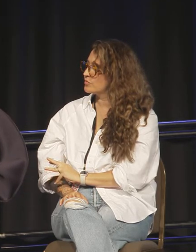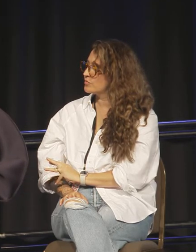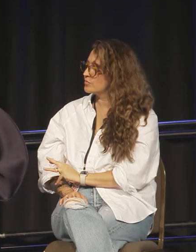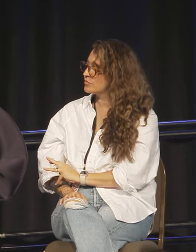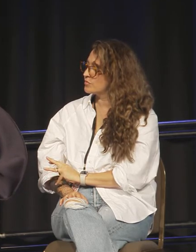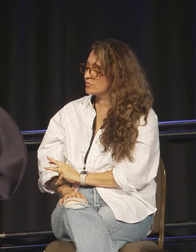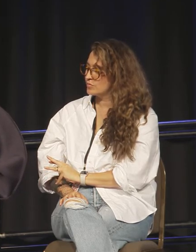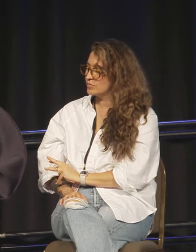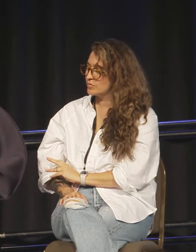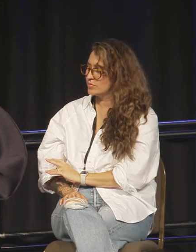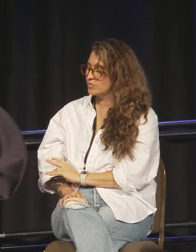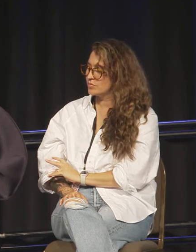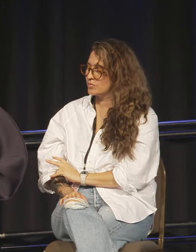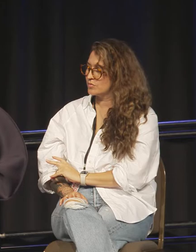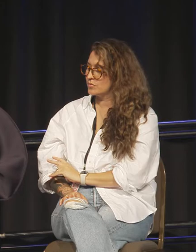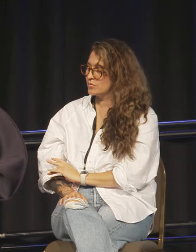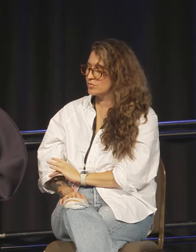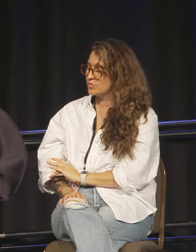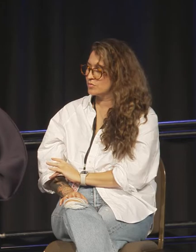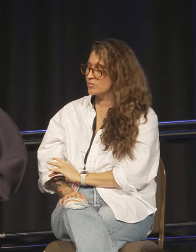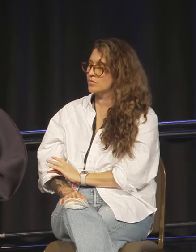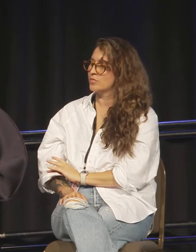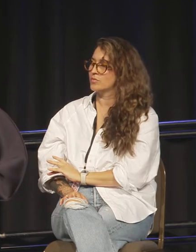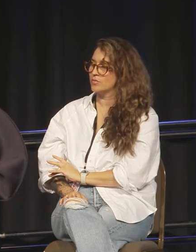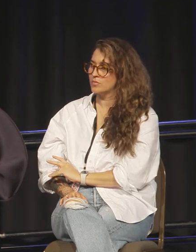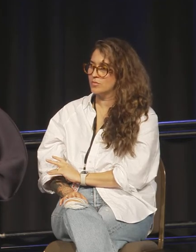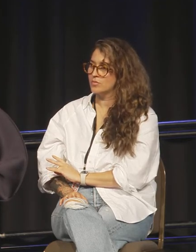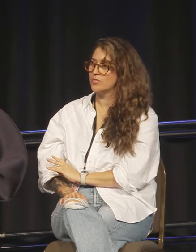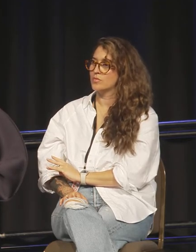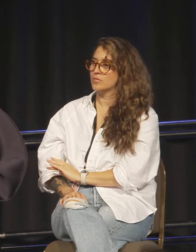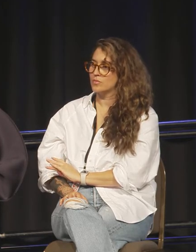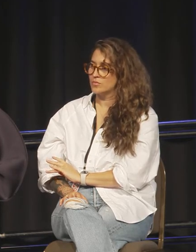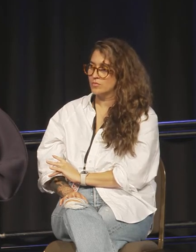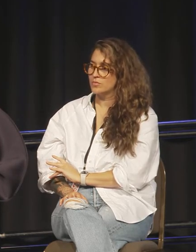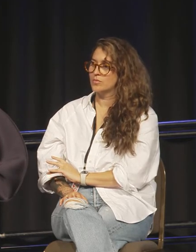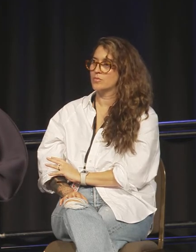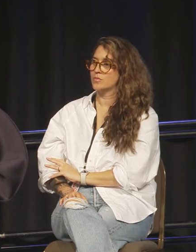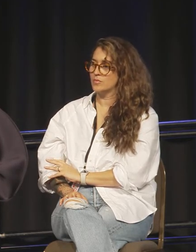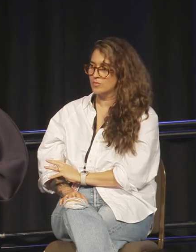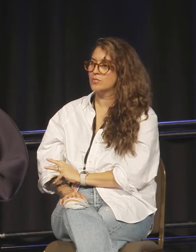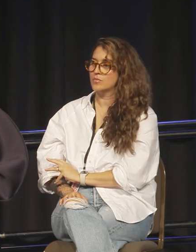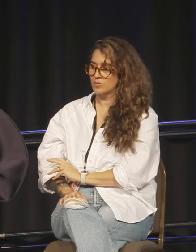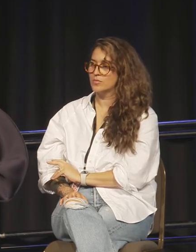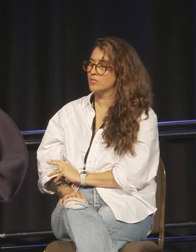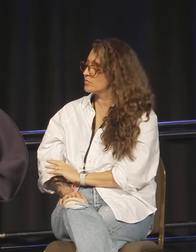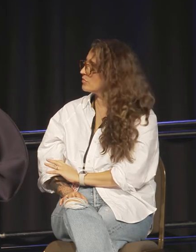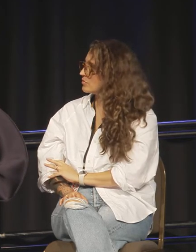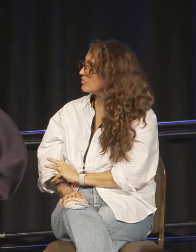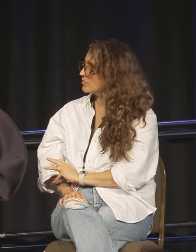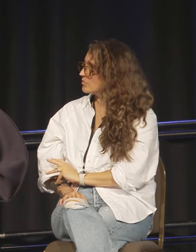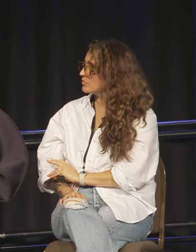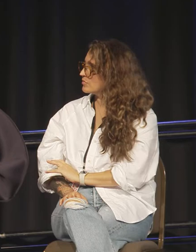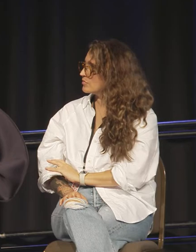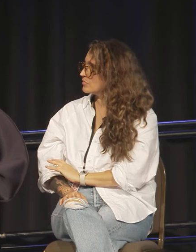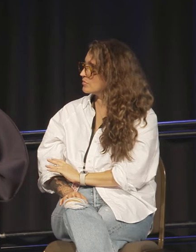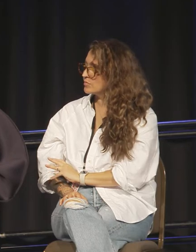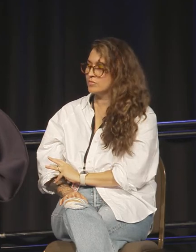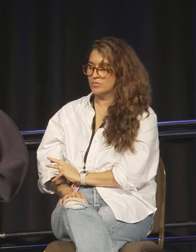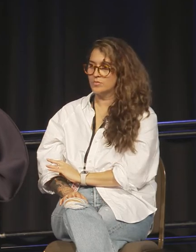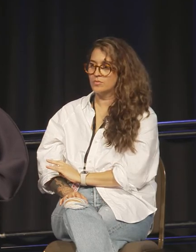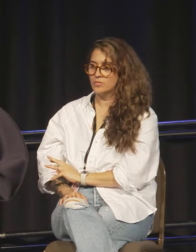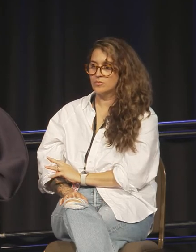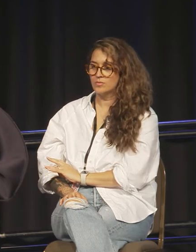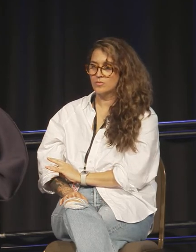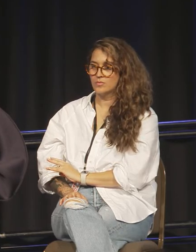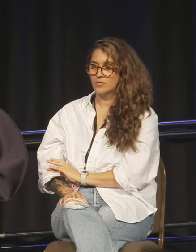to um what I think the digital space is I'm part of a collective called interisland Collective which is based in London it's also based here in